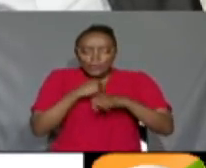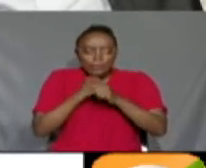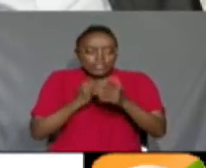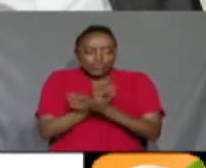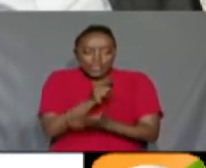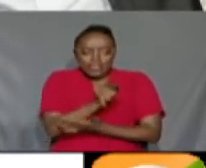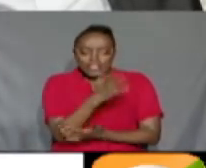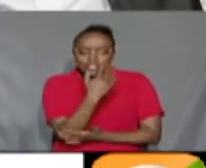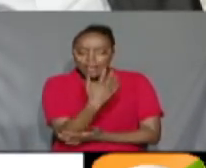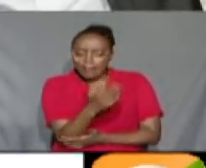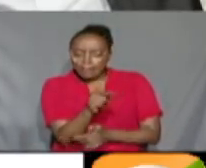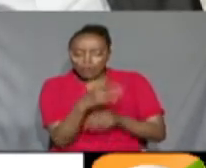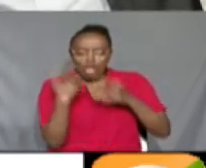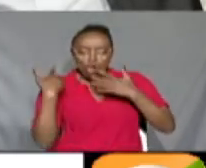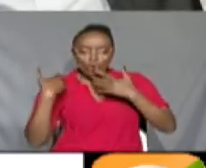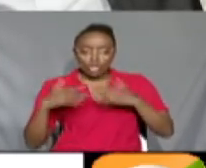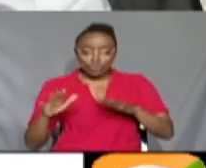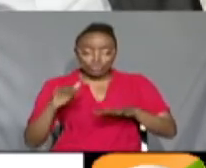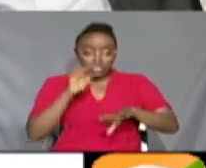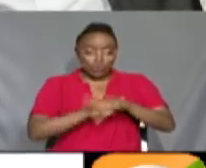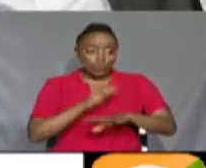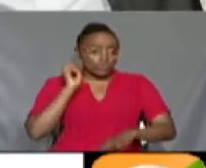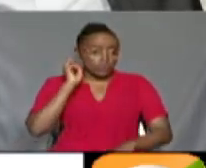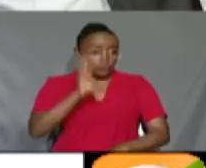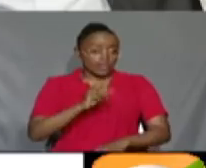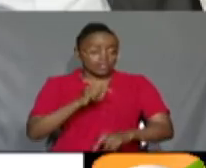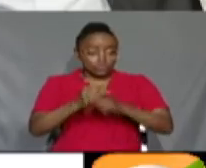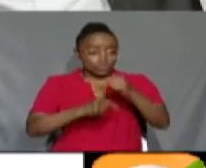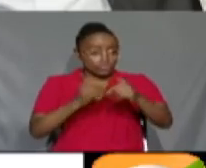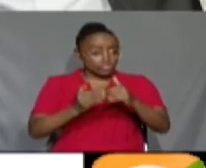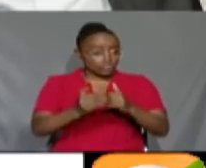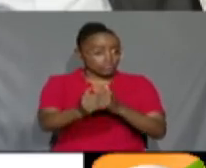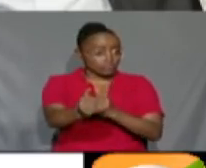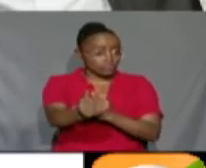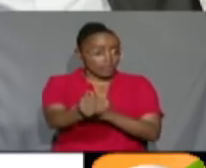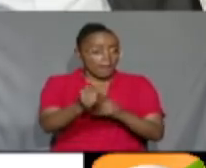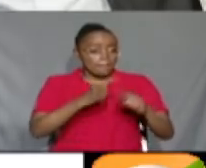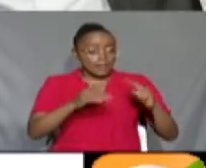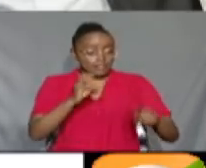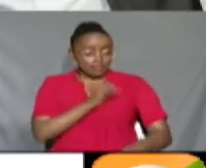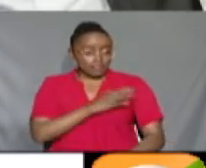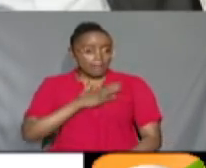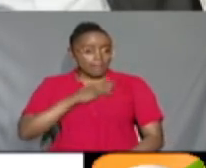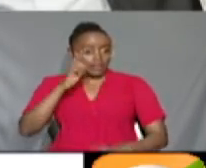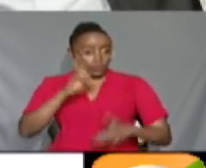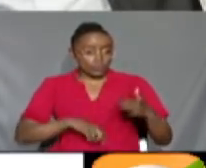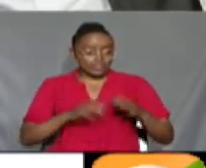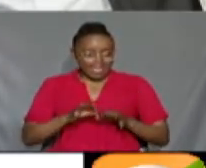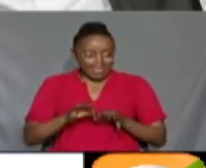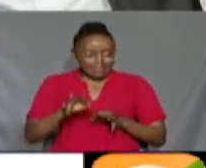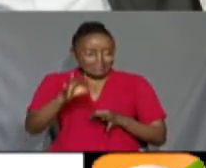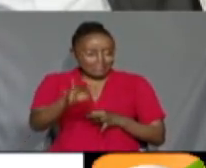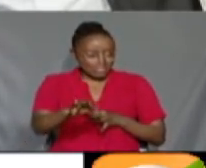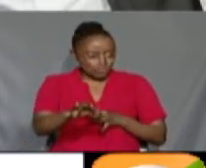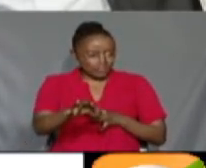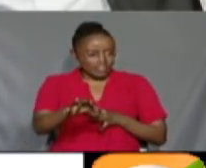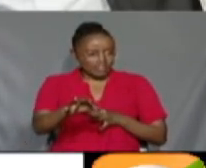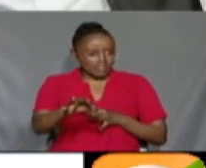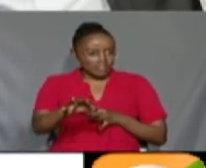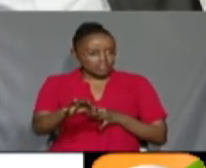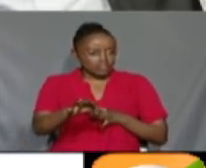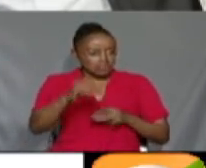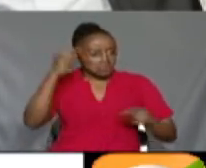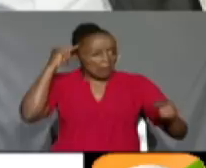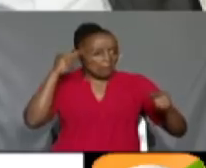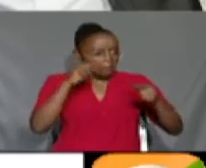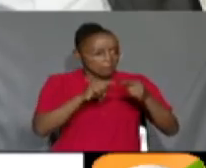we don't lose that goodwill from Kenyans going forward? And my fear is an extension, not for